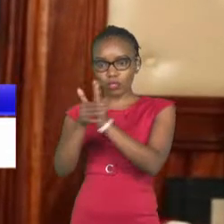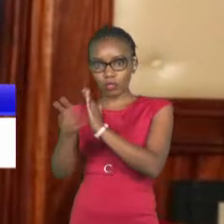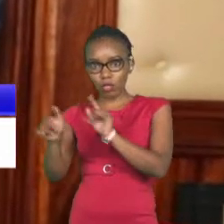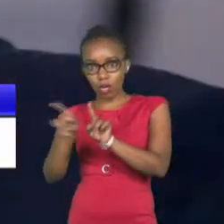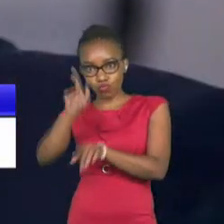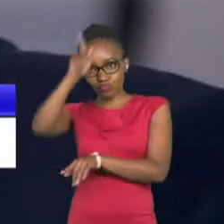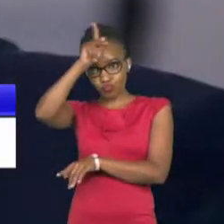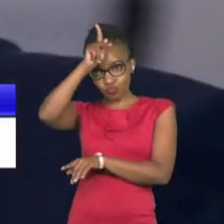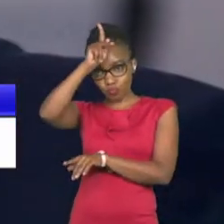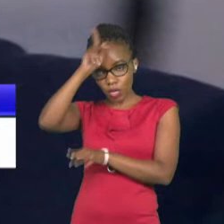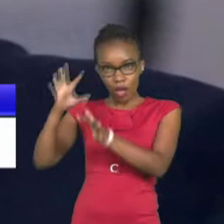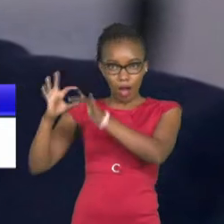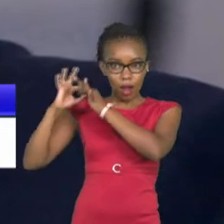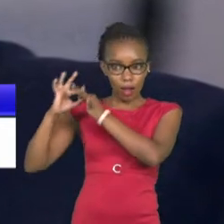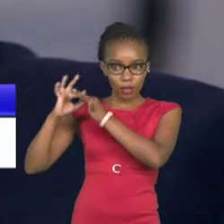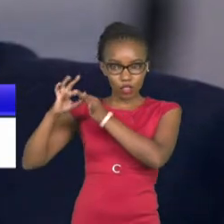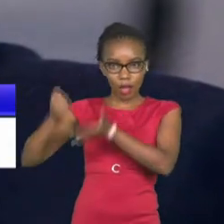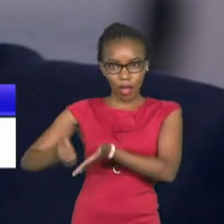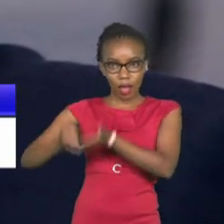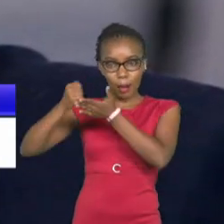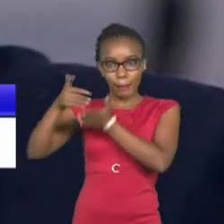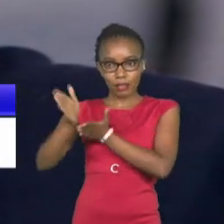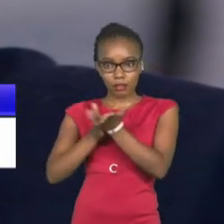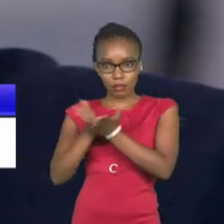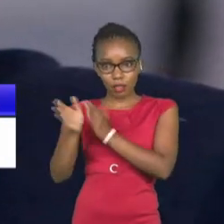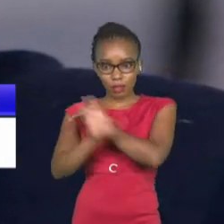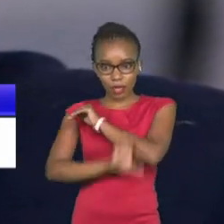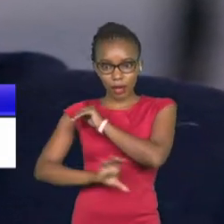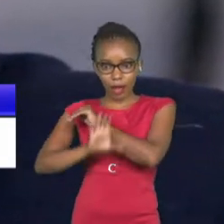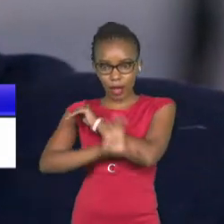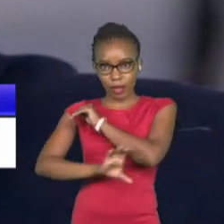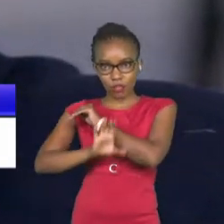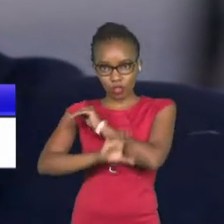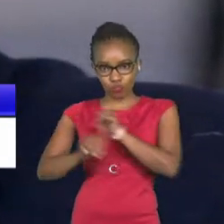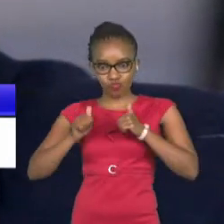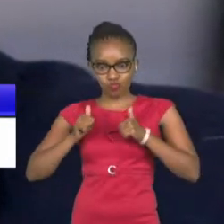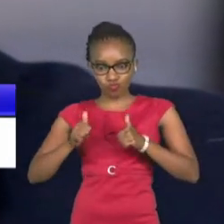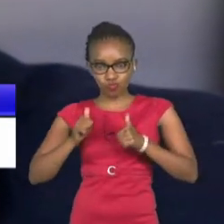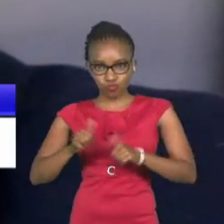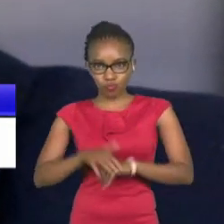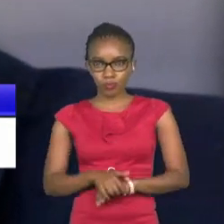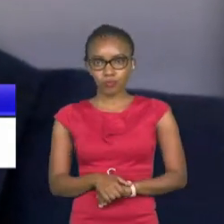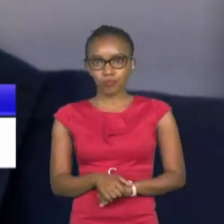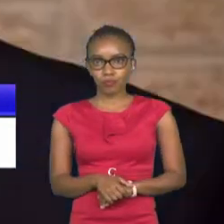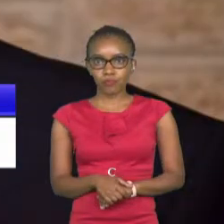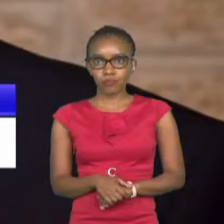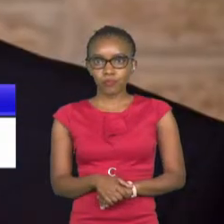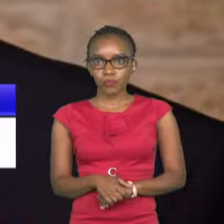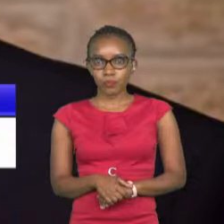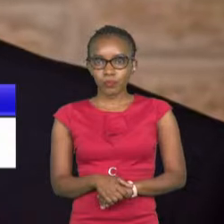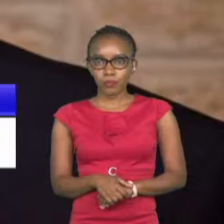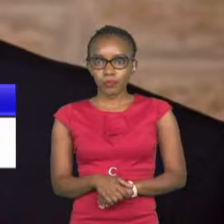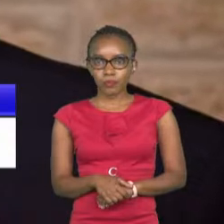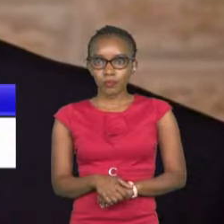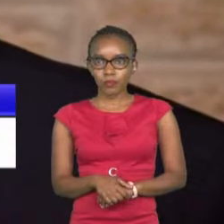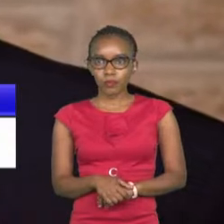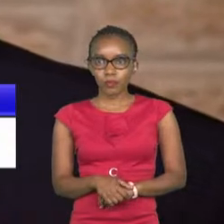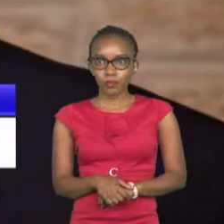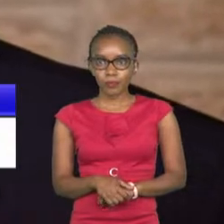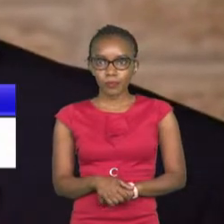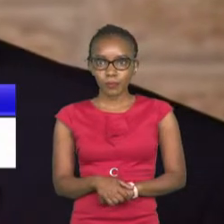of culture that enabled him to serve the country at great lengths. Yakundi Kelvin, Switch TV.